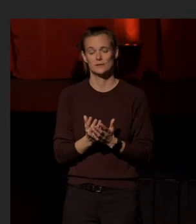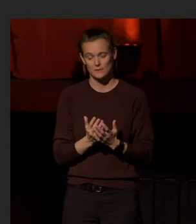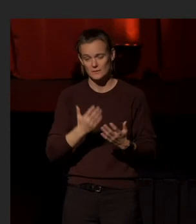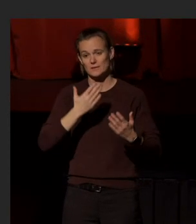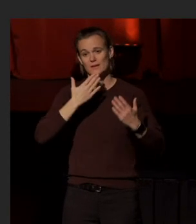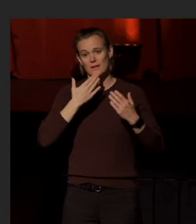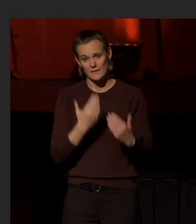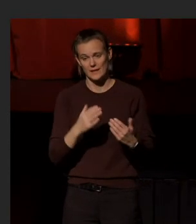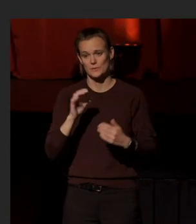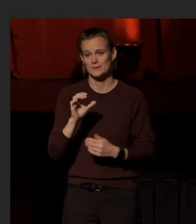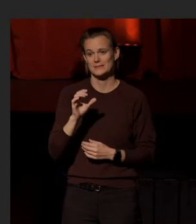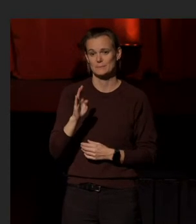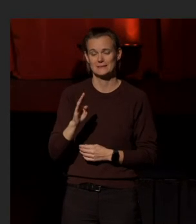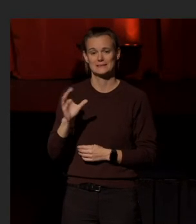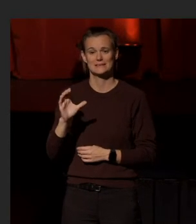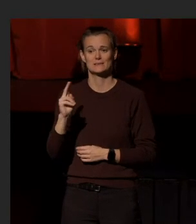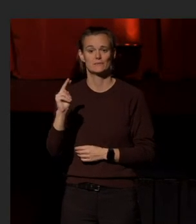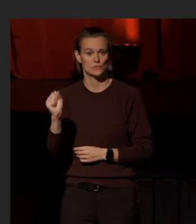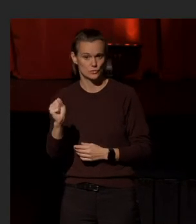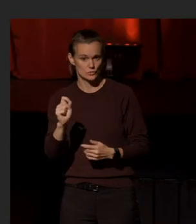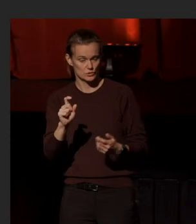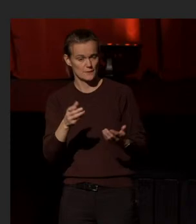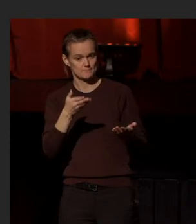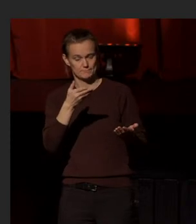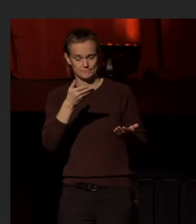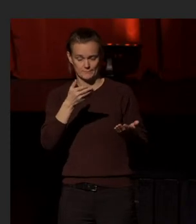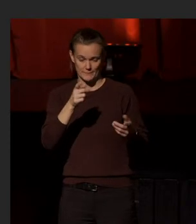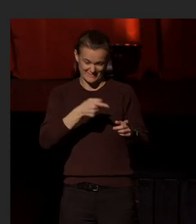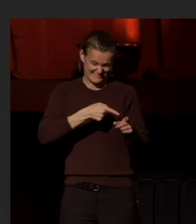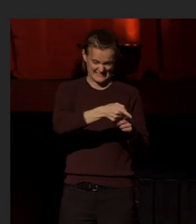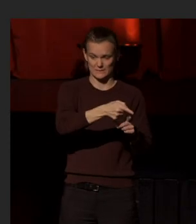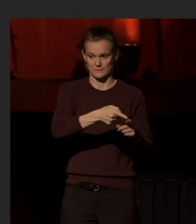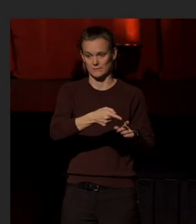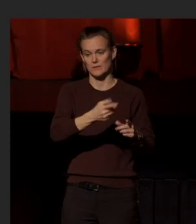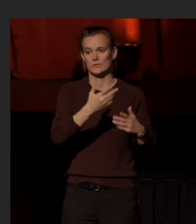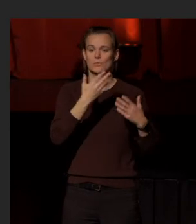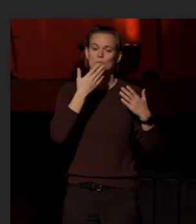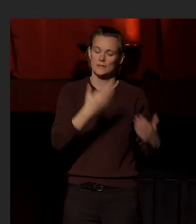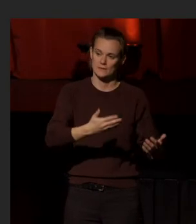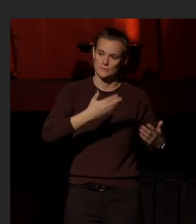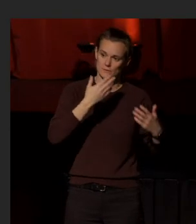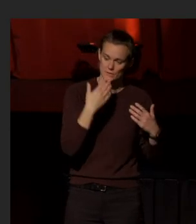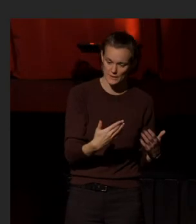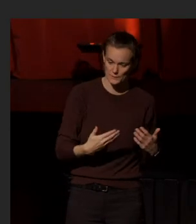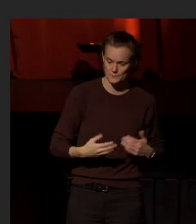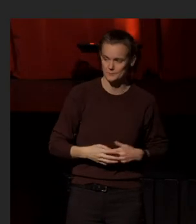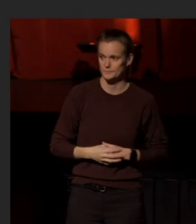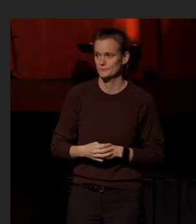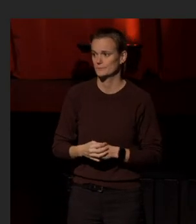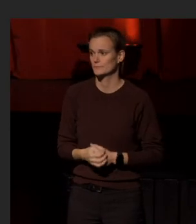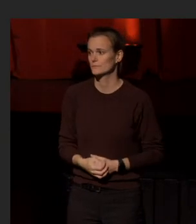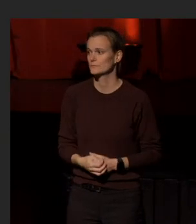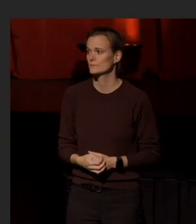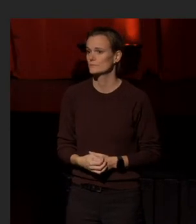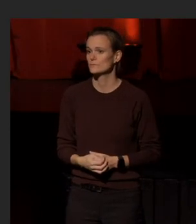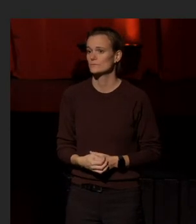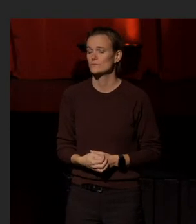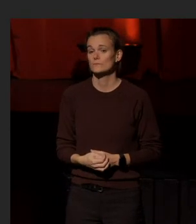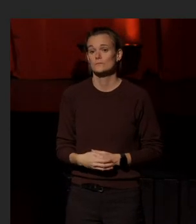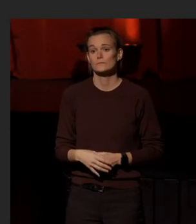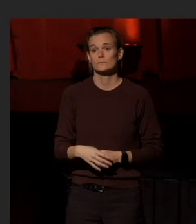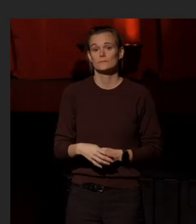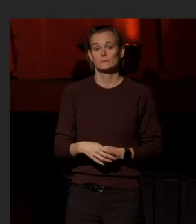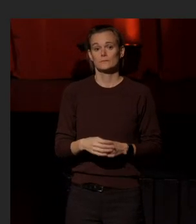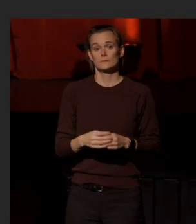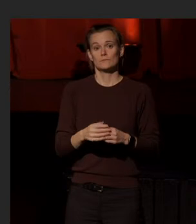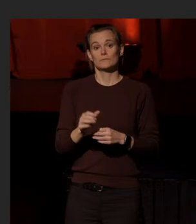for their continued support and partnership in promoting this event. We're very grateful. There are a few other people here tonight that I'd